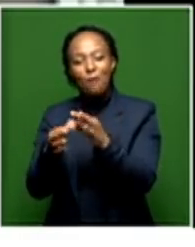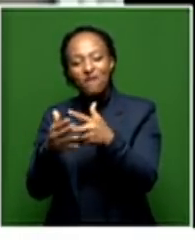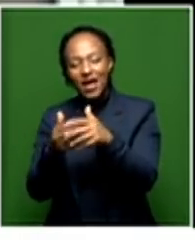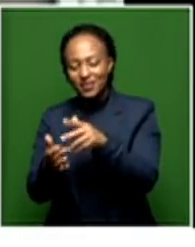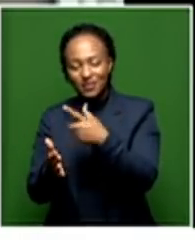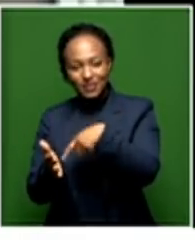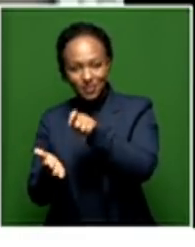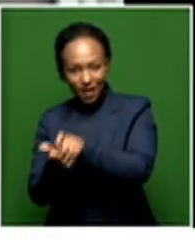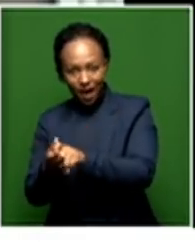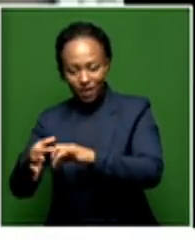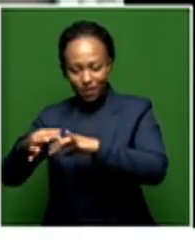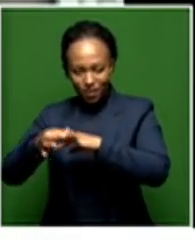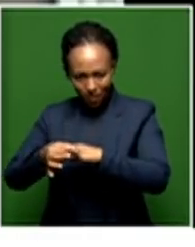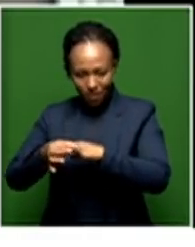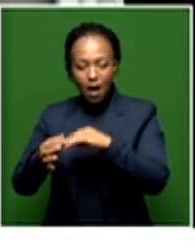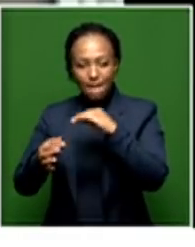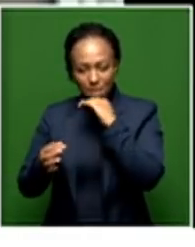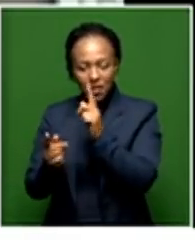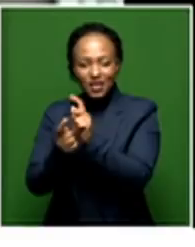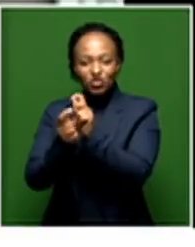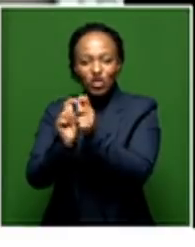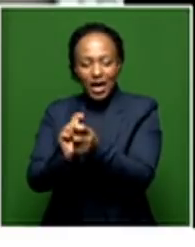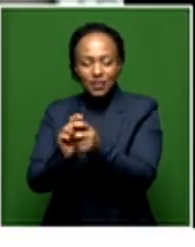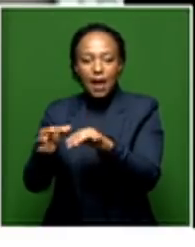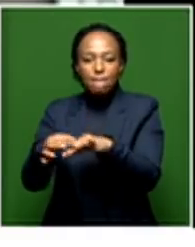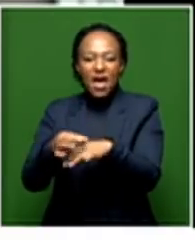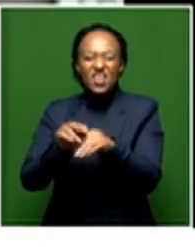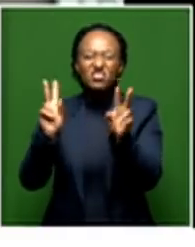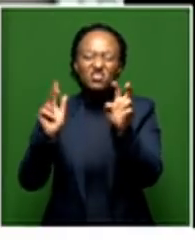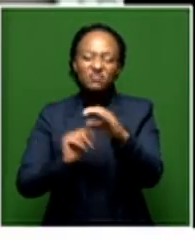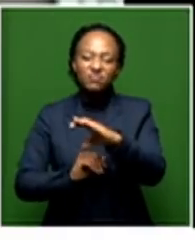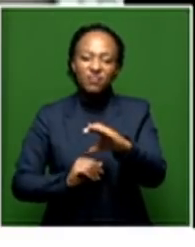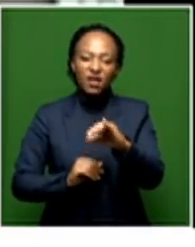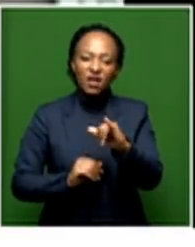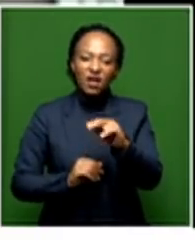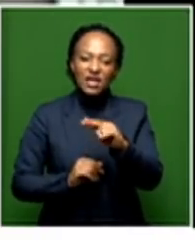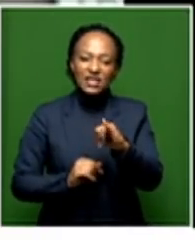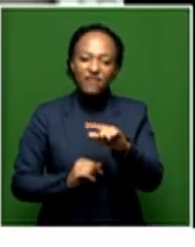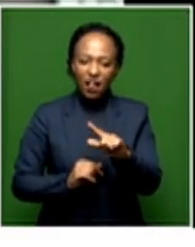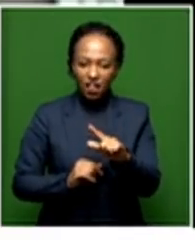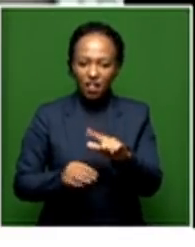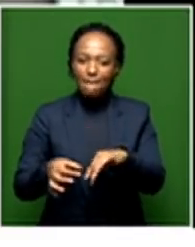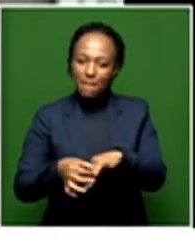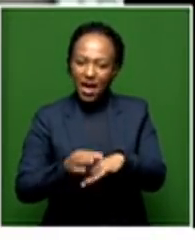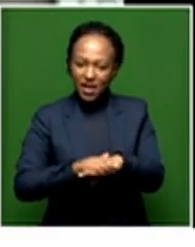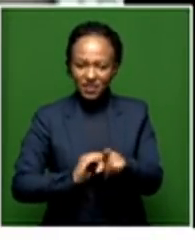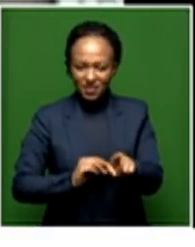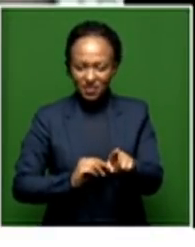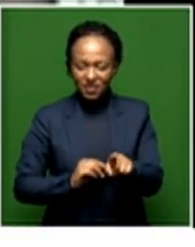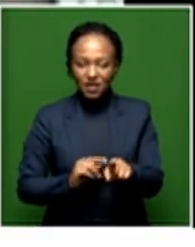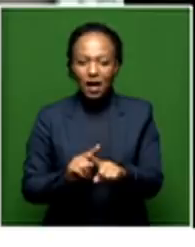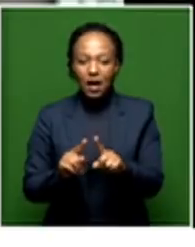sign, then now they are signing into a civil marriage. From our side, they simply just converting. And during that